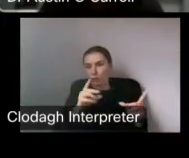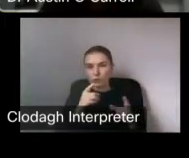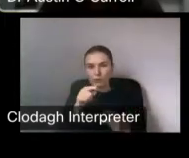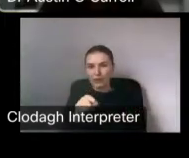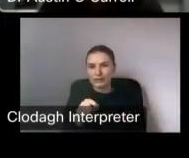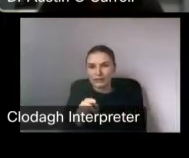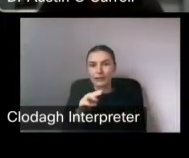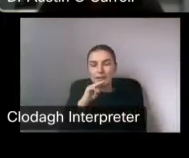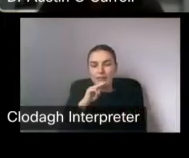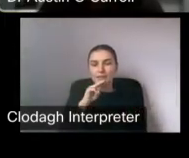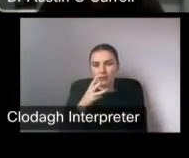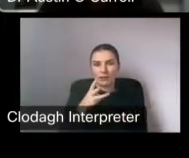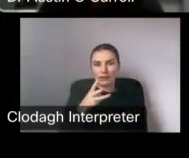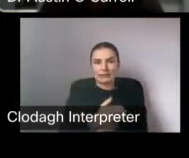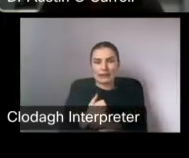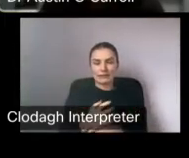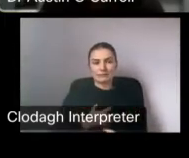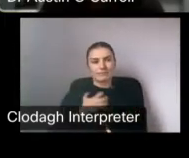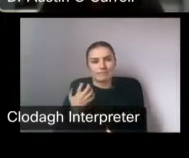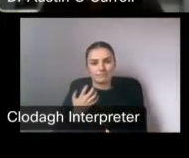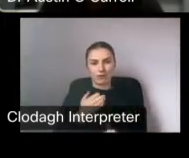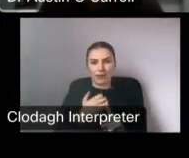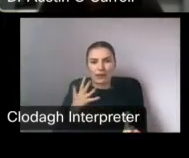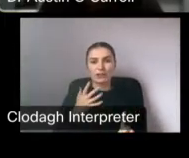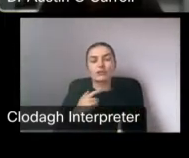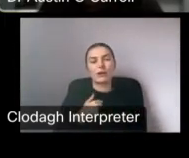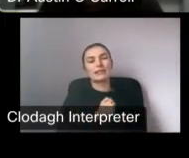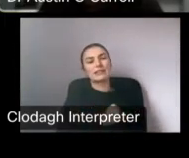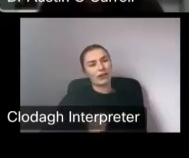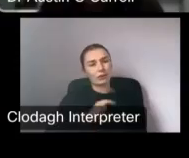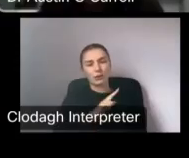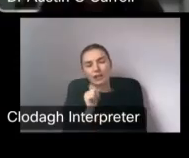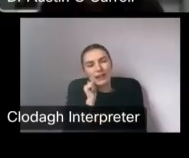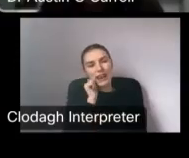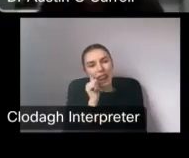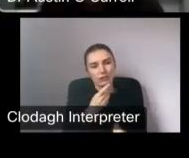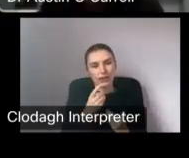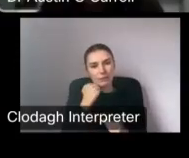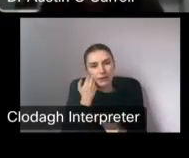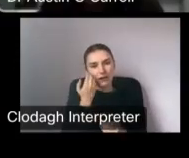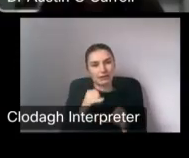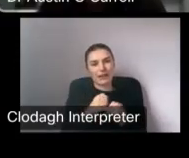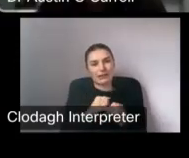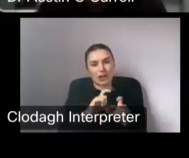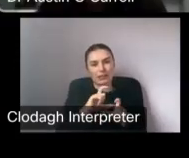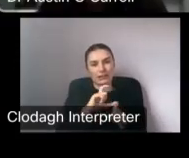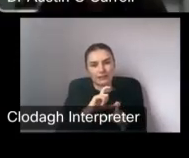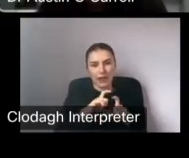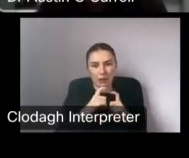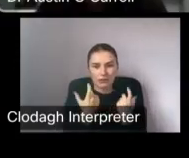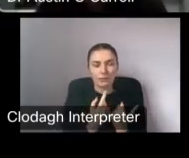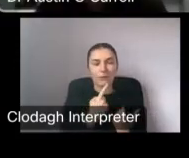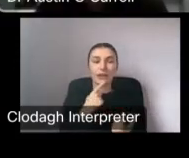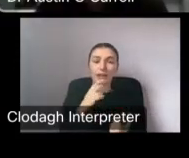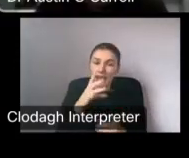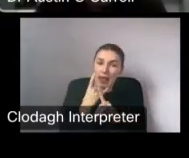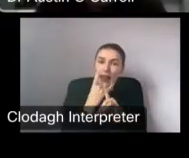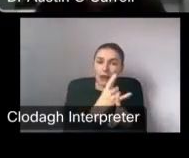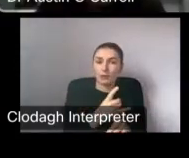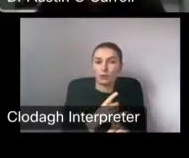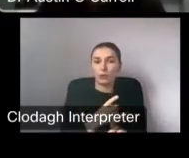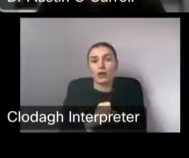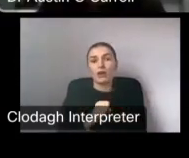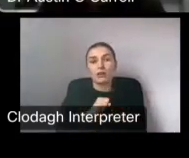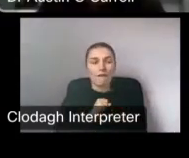you're triggering a reaction. So I said, I'm really sorry, we're not allowed to do those by the medical council, but I can help you lots of other ways. I help you coughs, colds, and chest